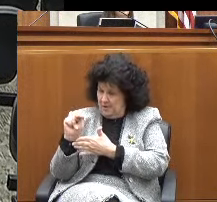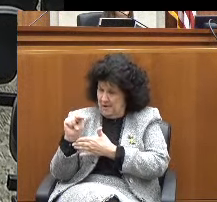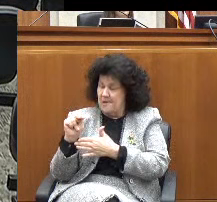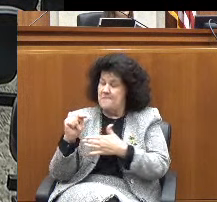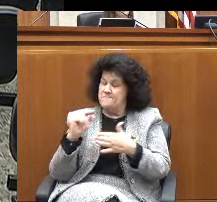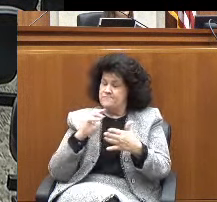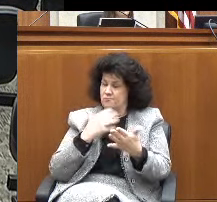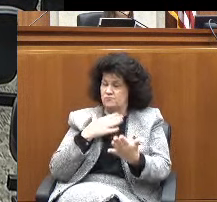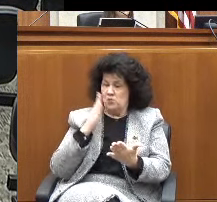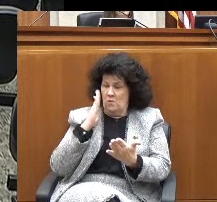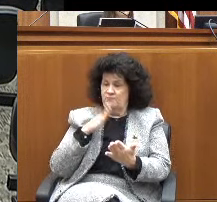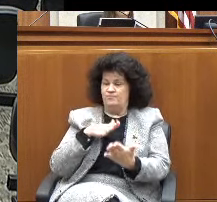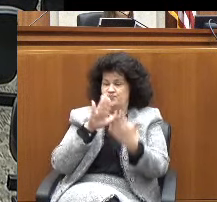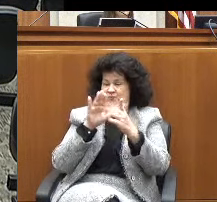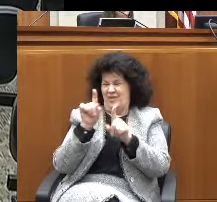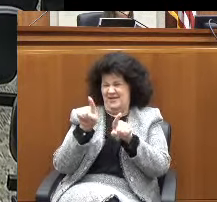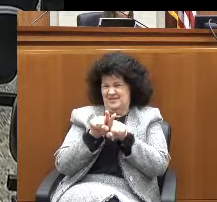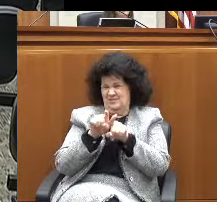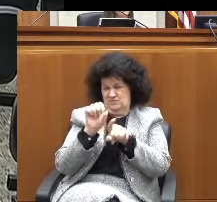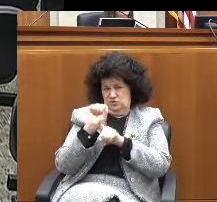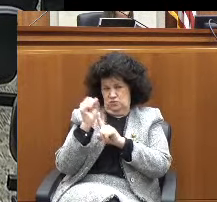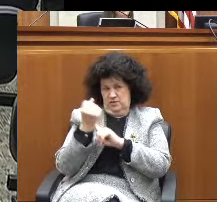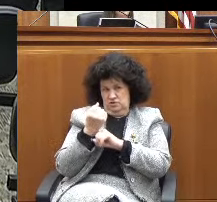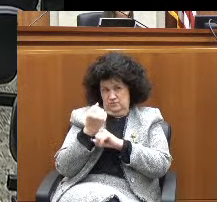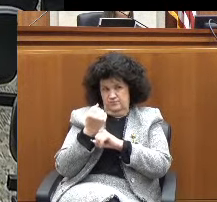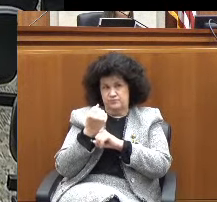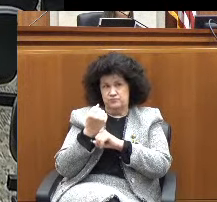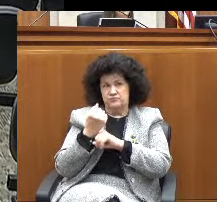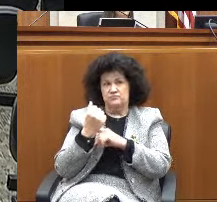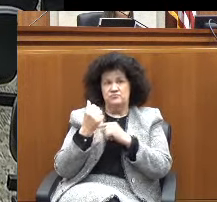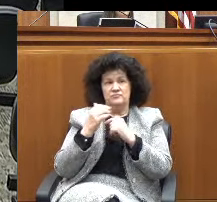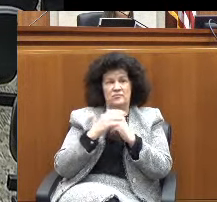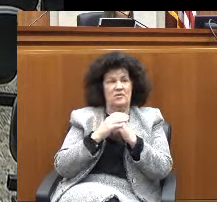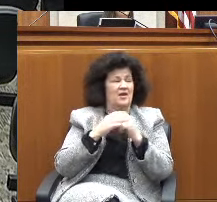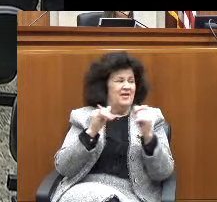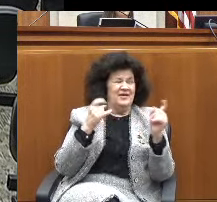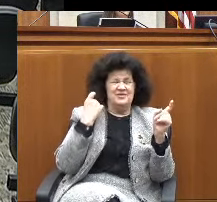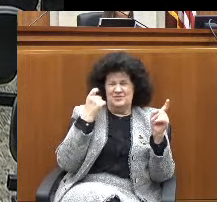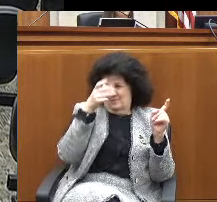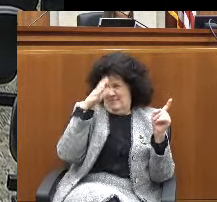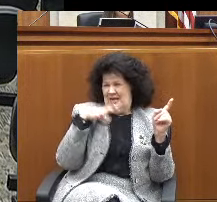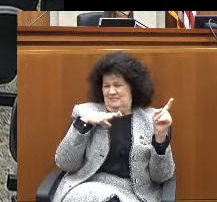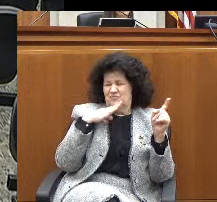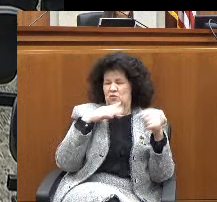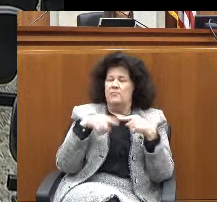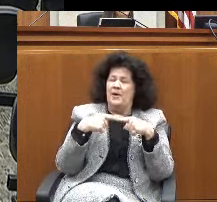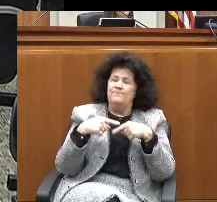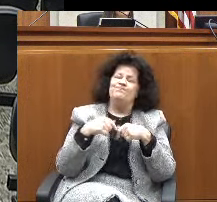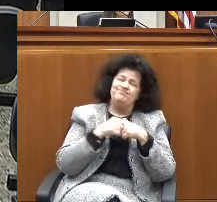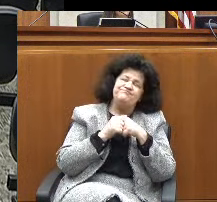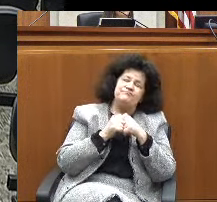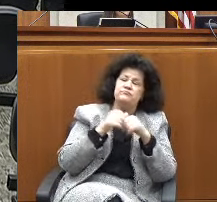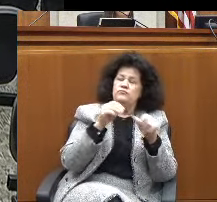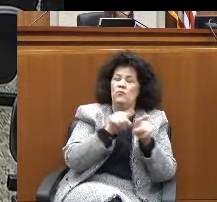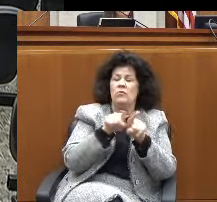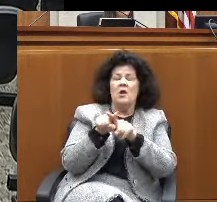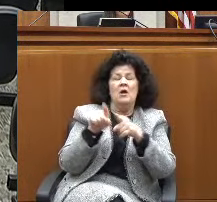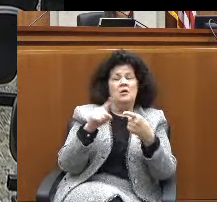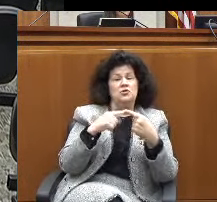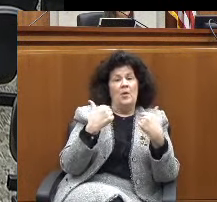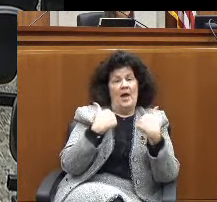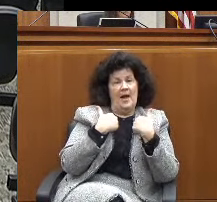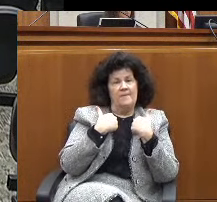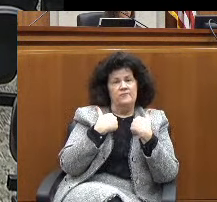the same situation that Ms. McHugh just spoke about. Also,